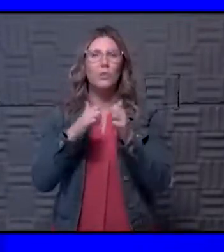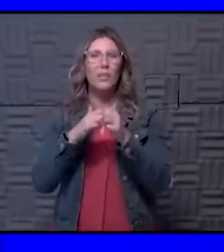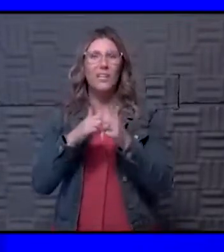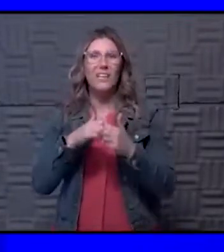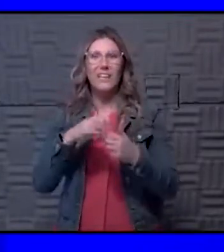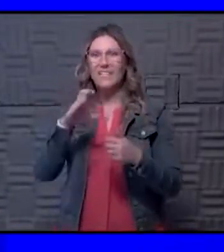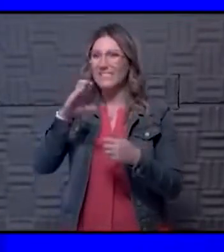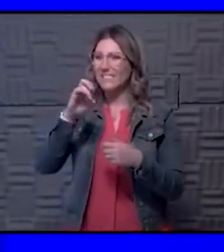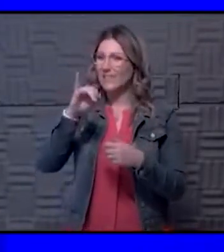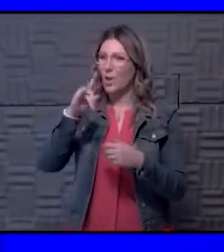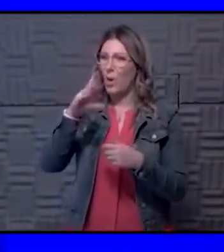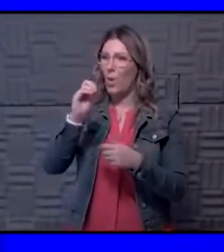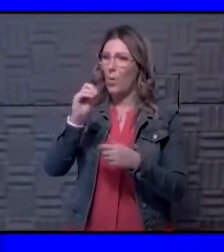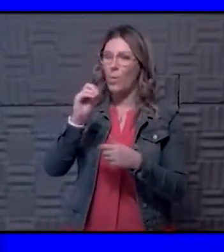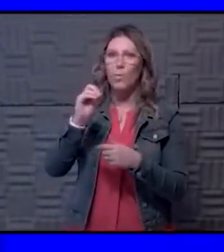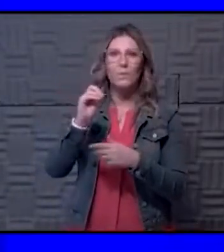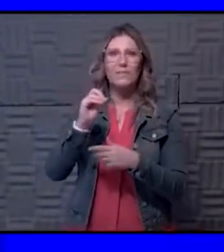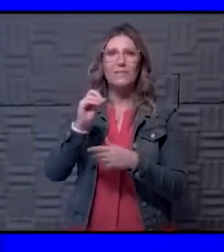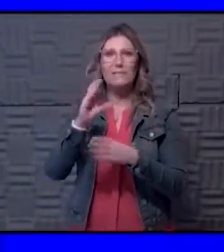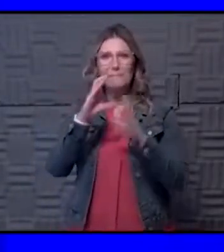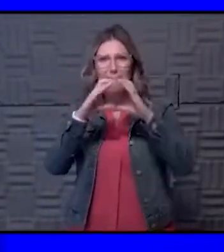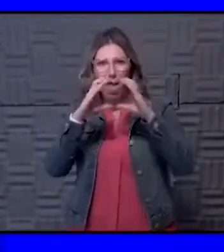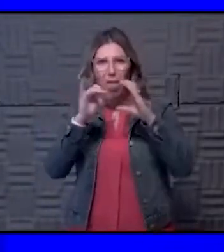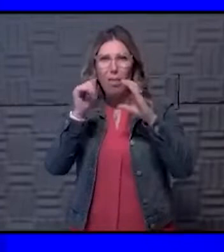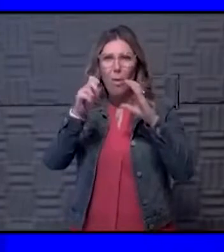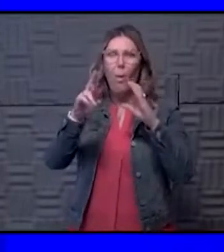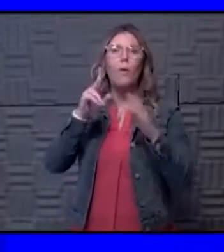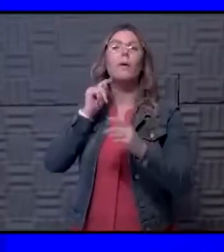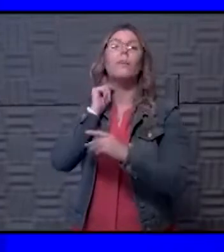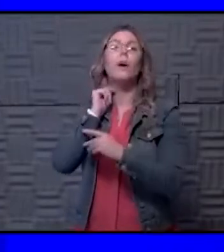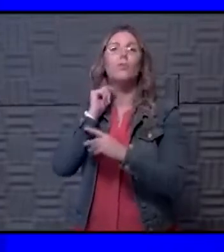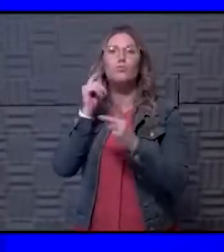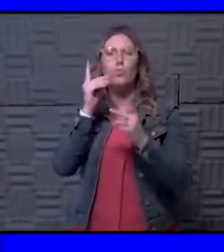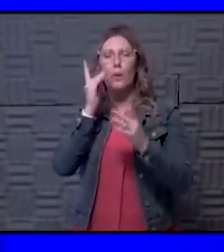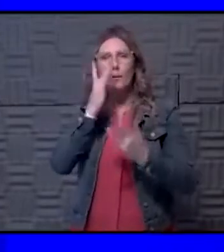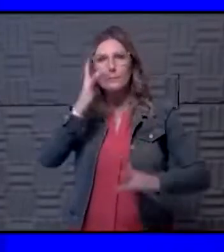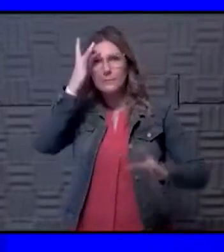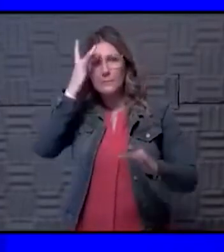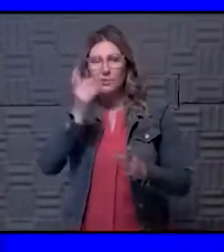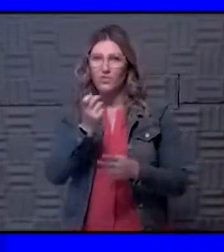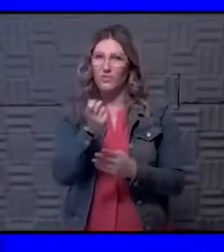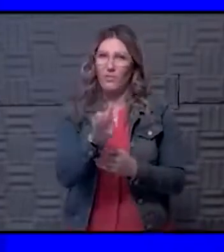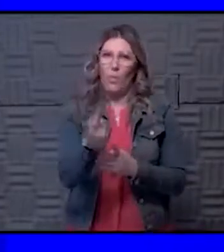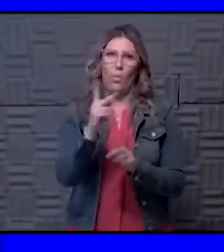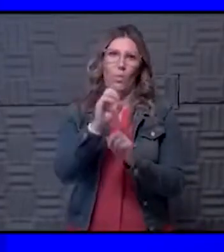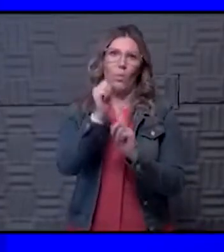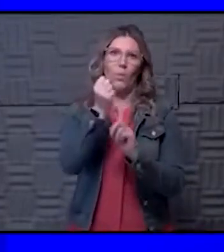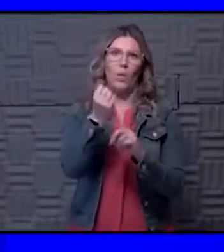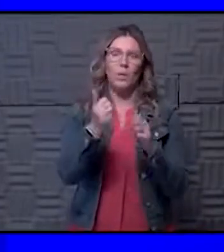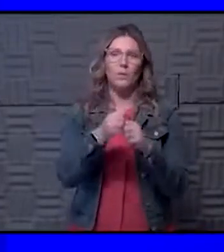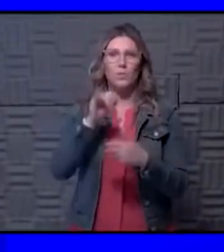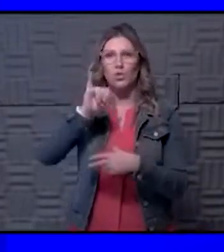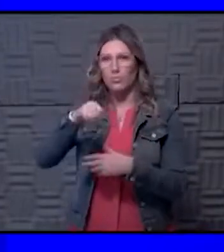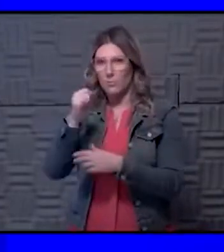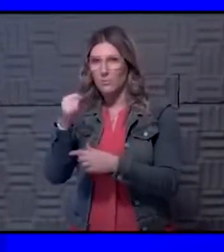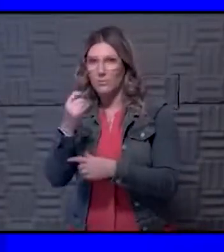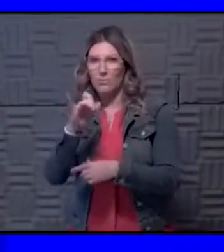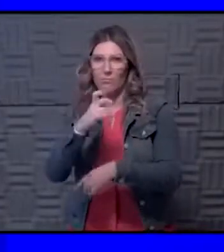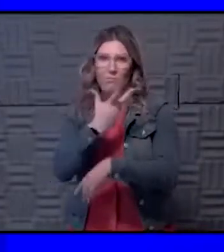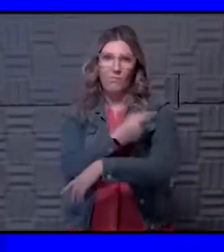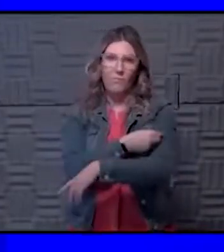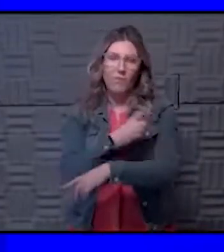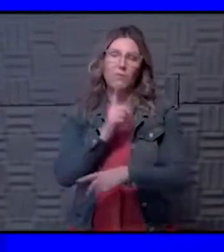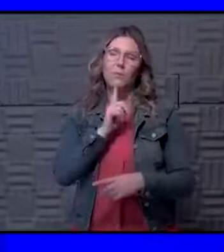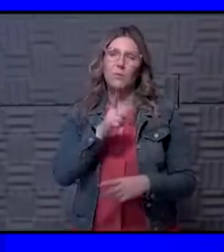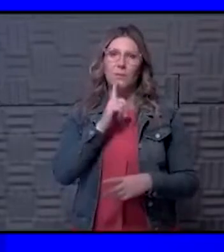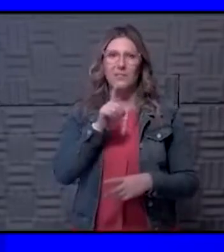will be one of those risk factors. But again, so few cases. With the Johnson & Johnson vaccine, I think we really